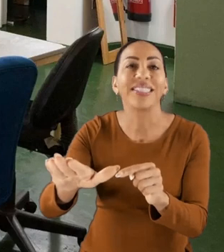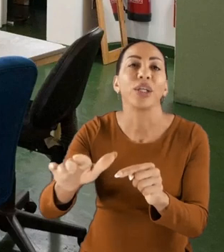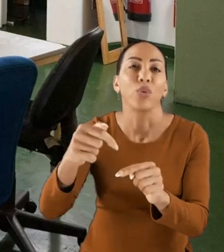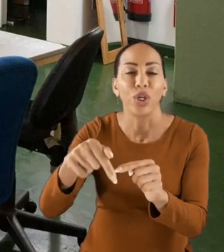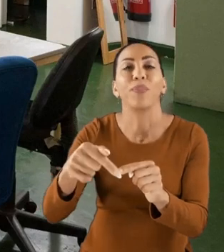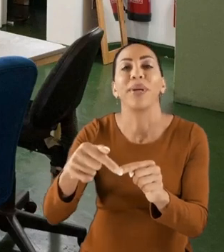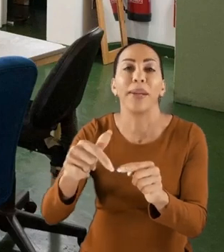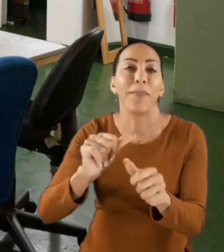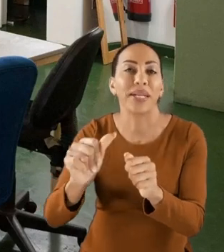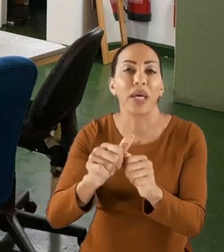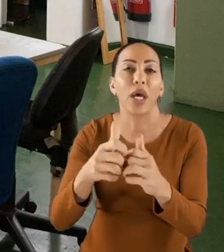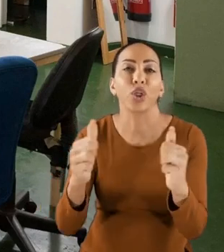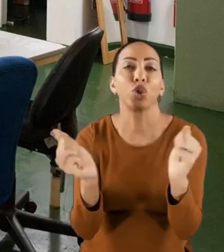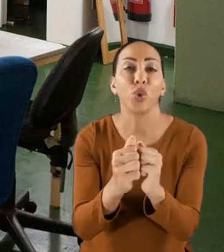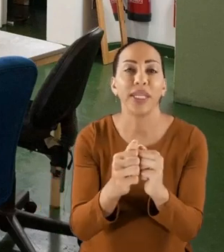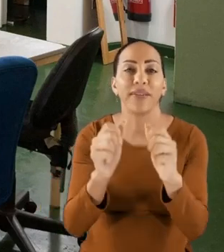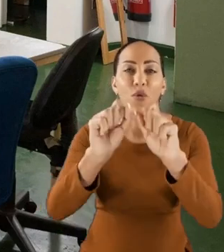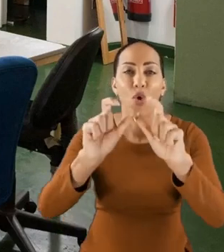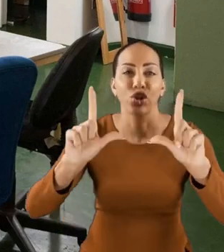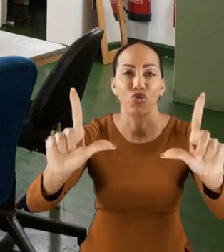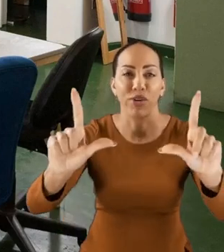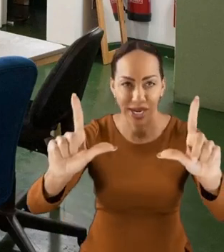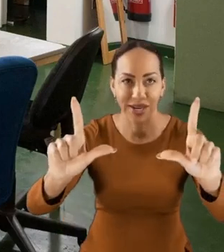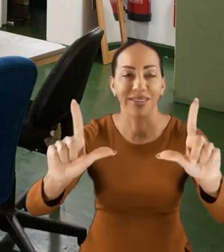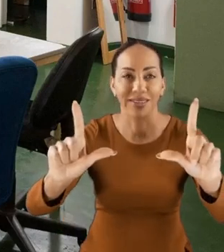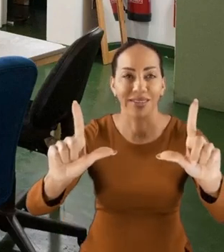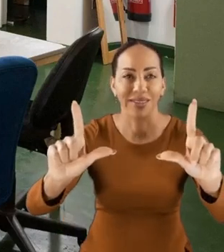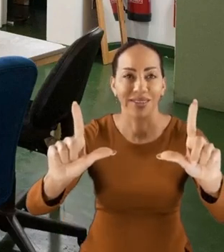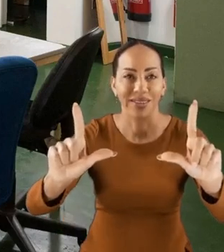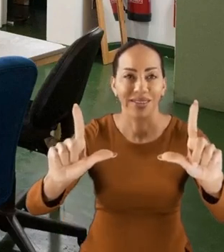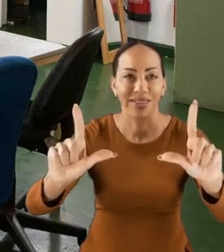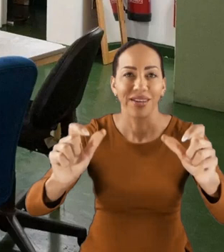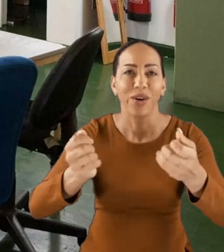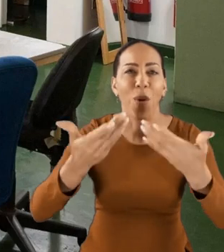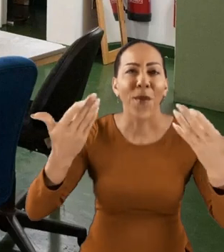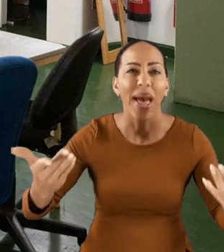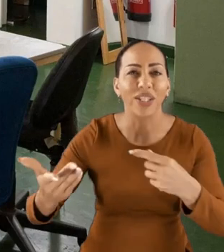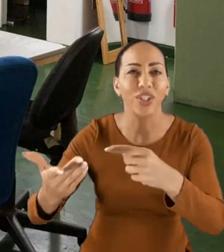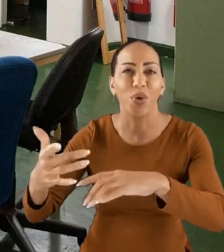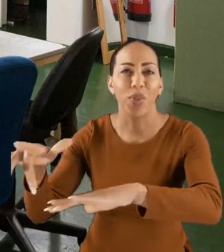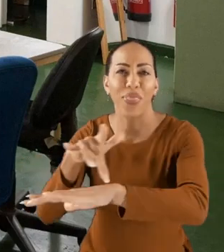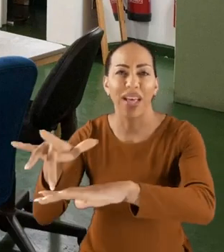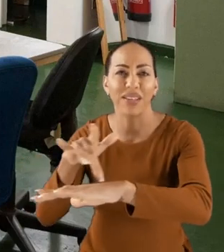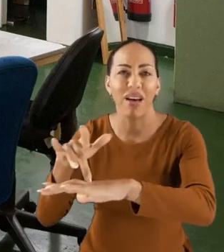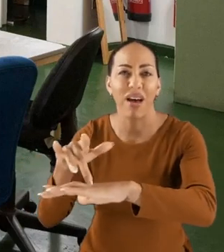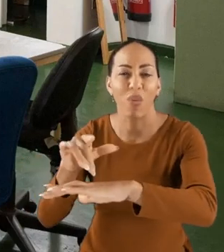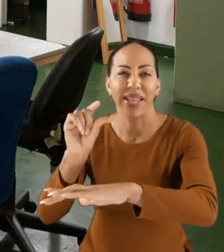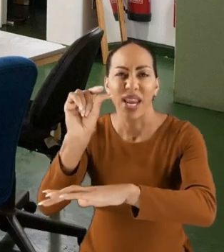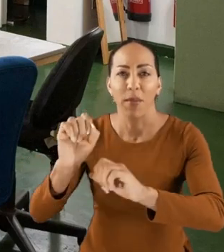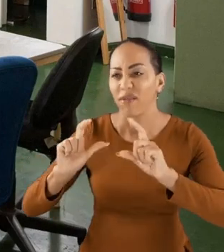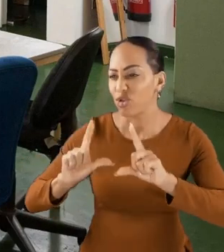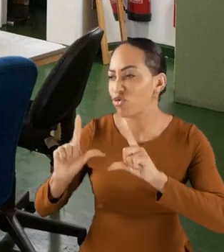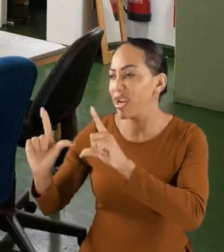to operate on a screen rather than a show that was designed to operate on a theatre with bits of screen.